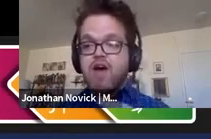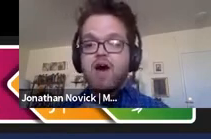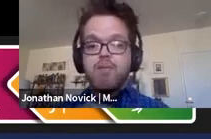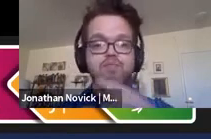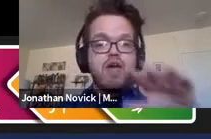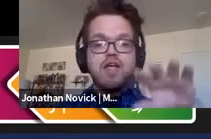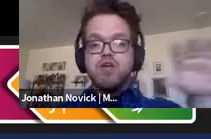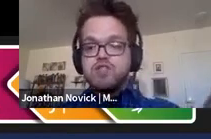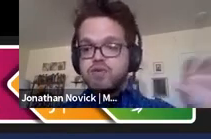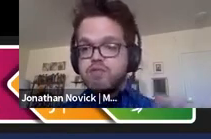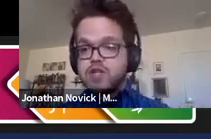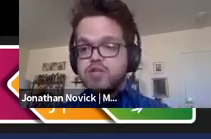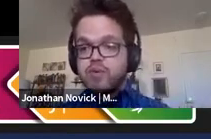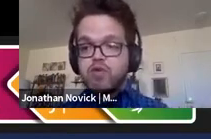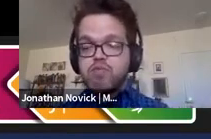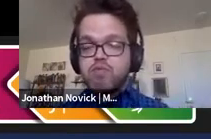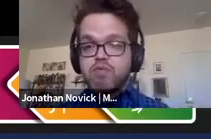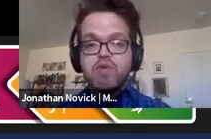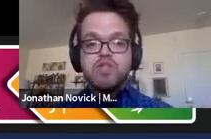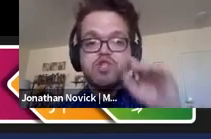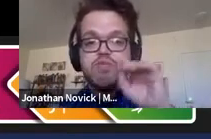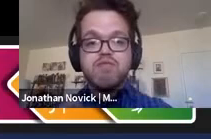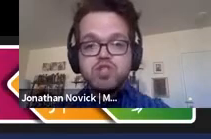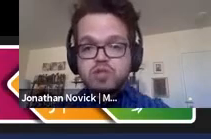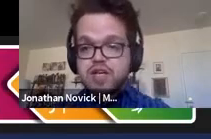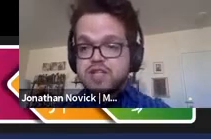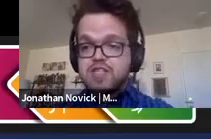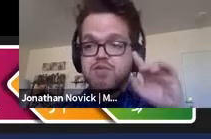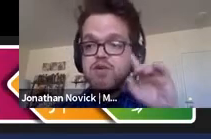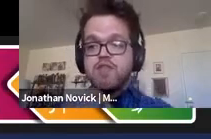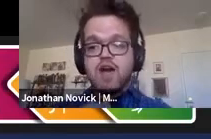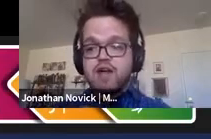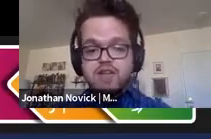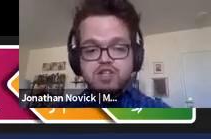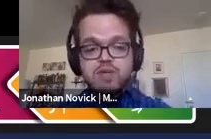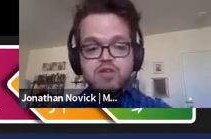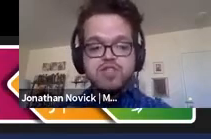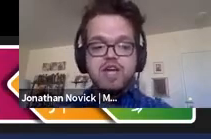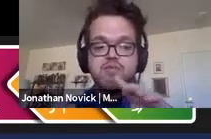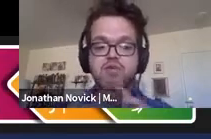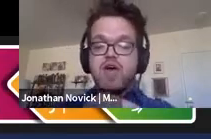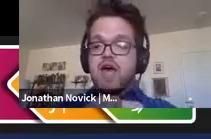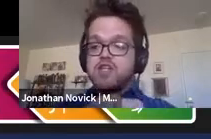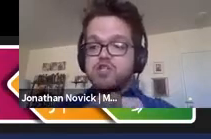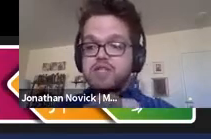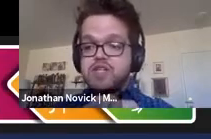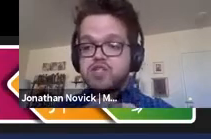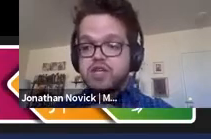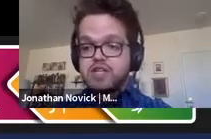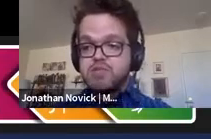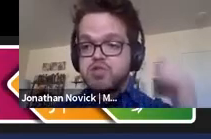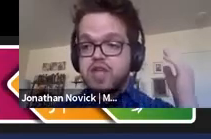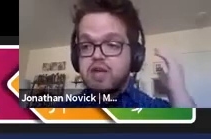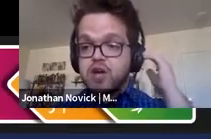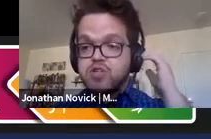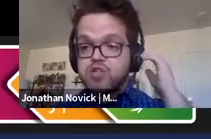decks. Adhering to information that we went over before, these should be visually accessible. The content should be understandable and they should be digitally